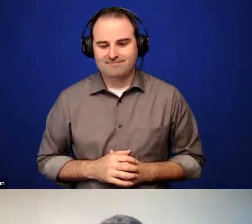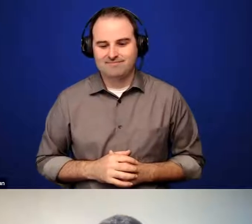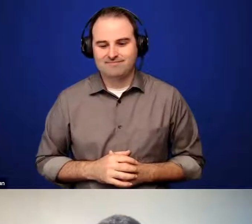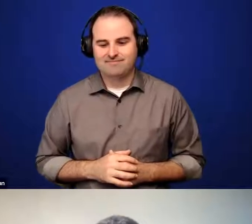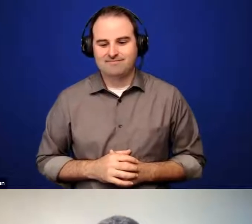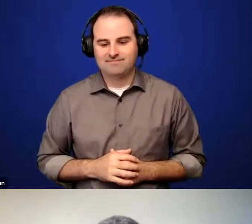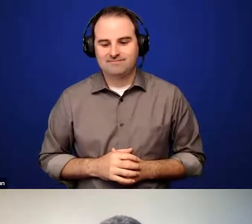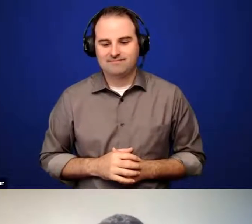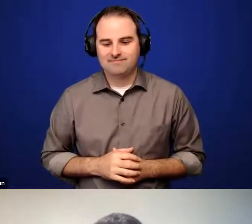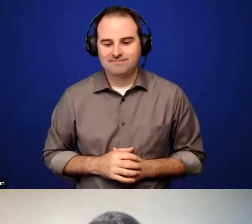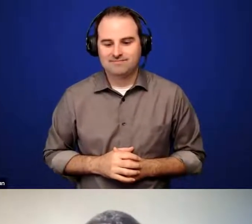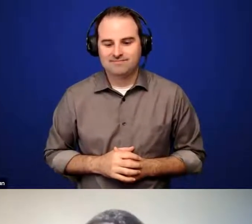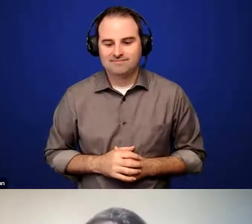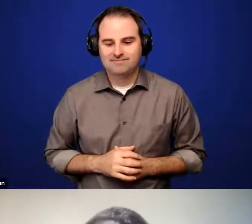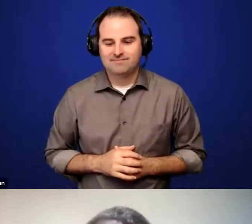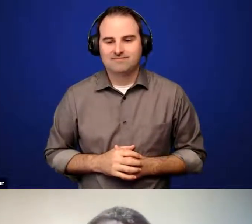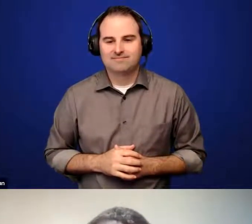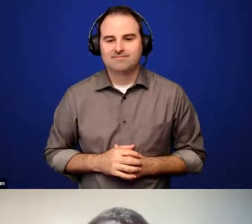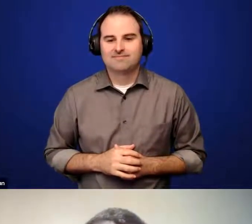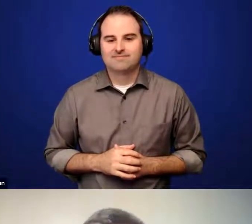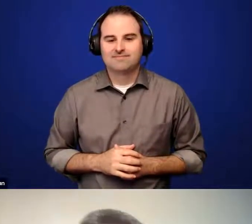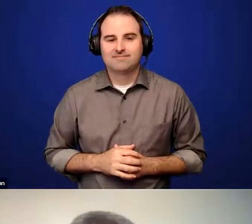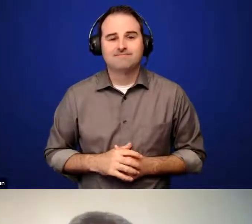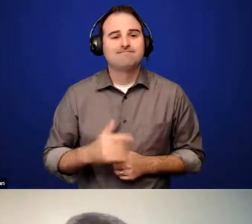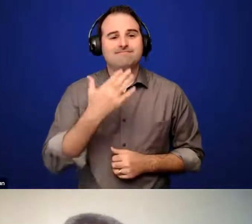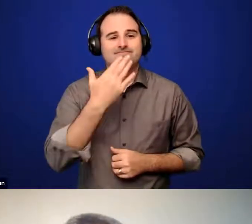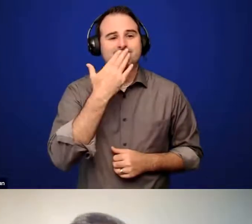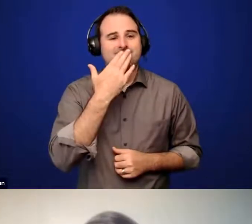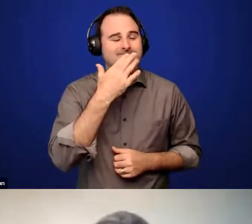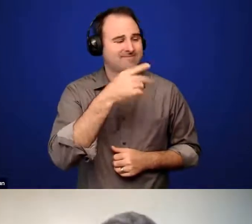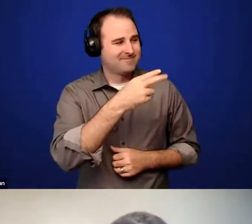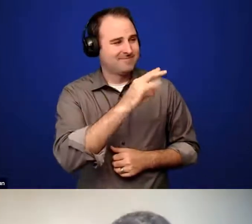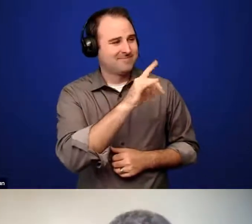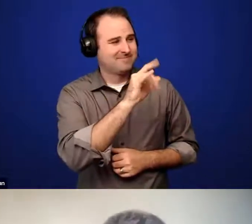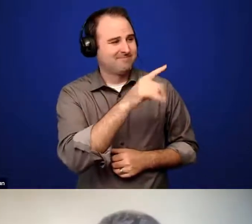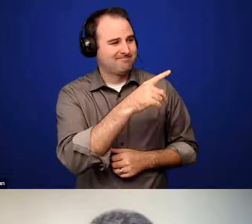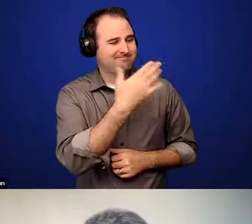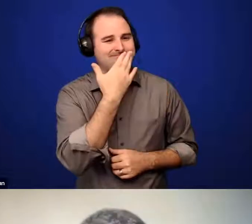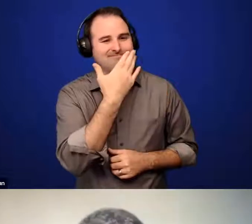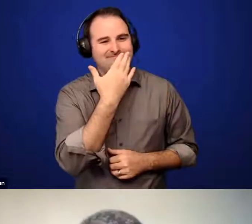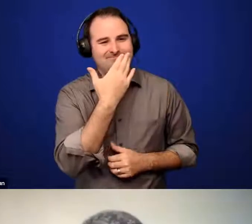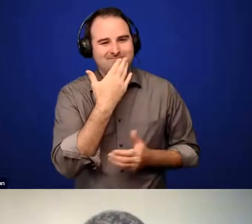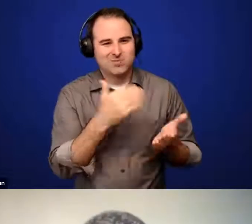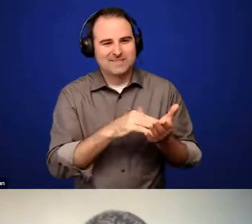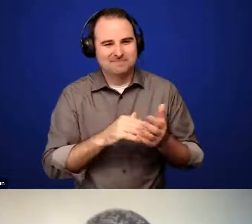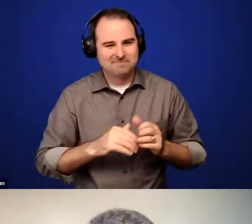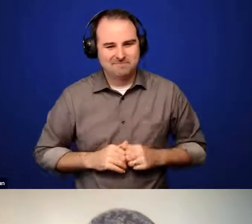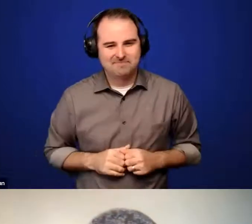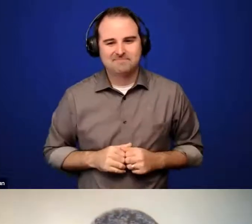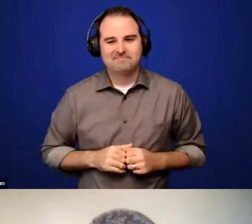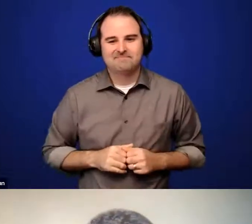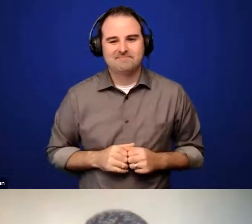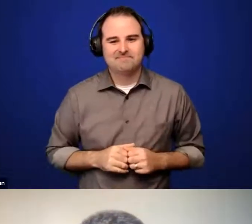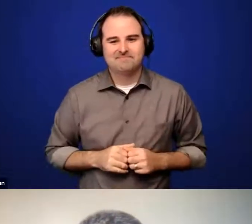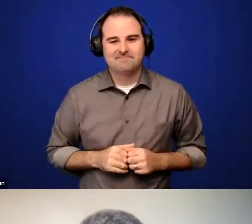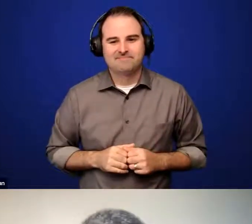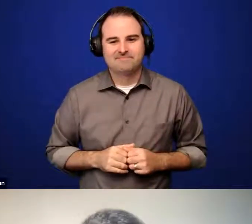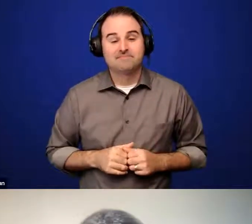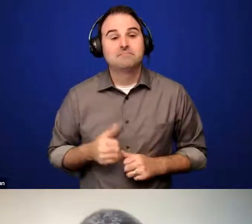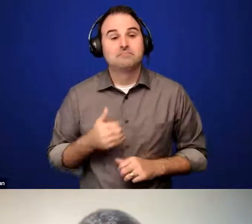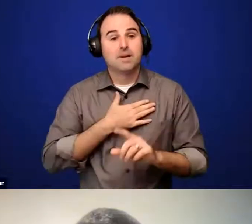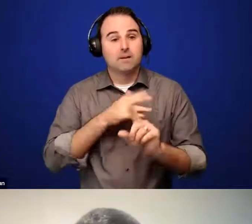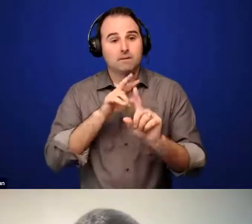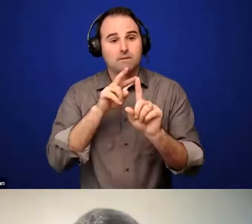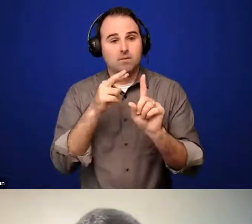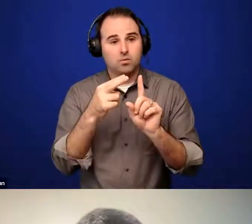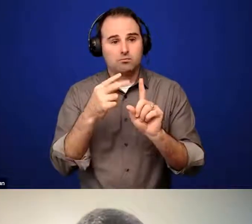Okay, thank you, Philip. And thank you, colleague, one more time. In my view, I think having worked in